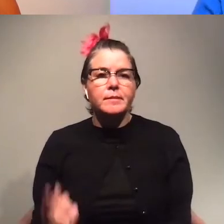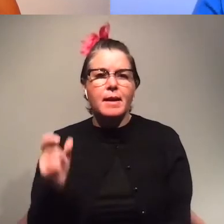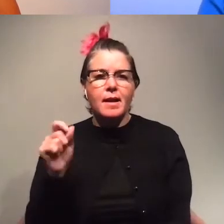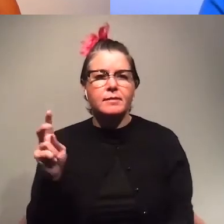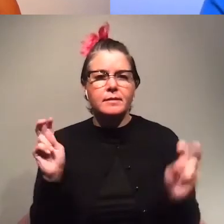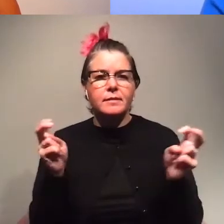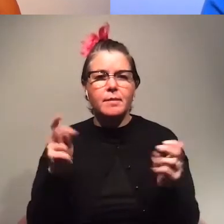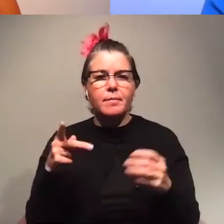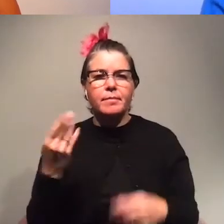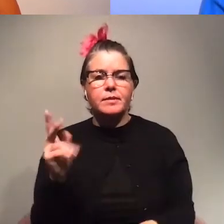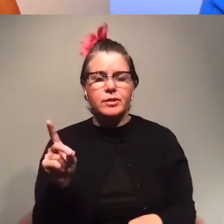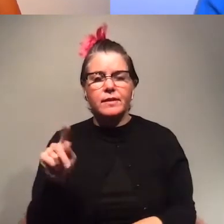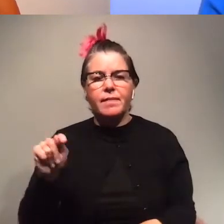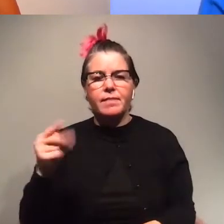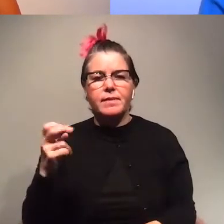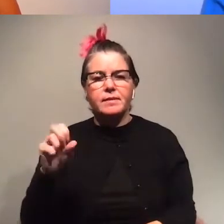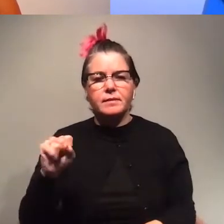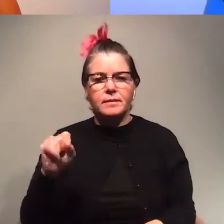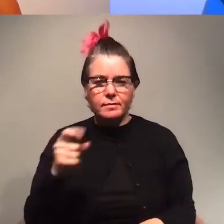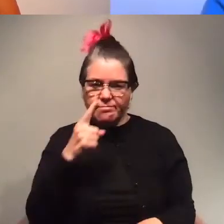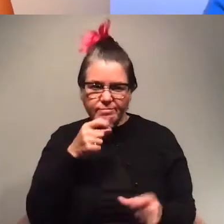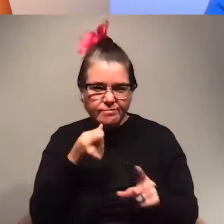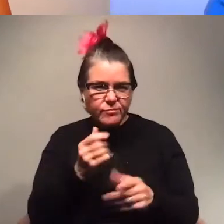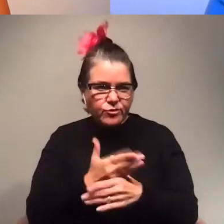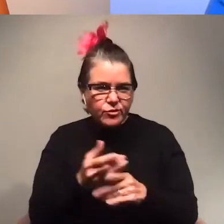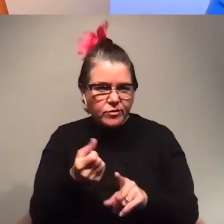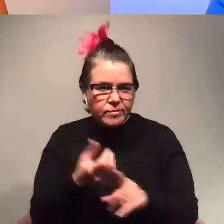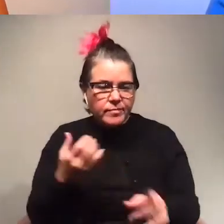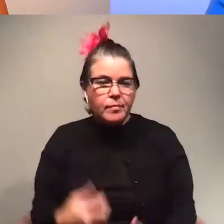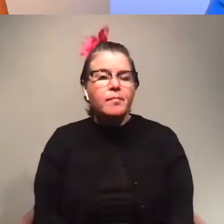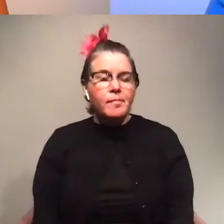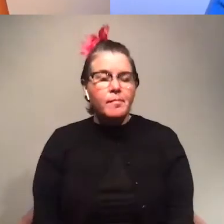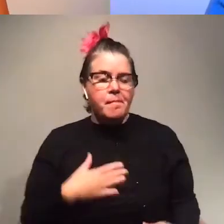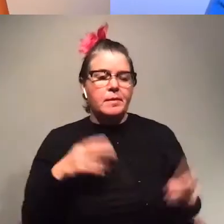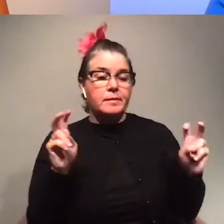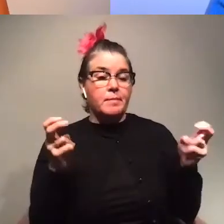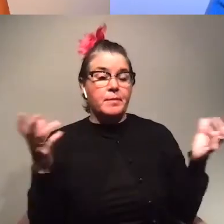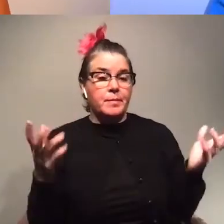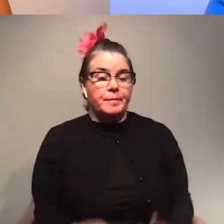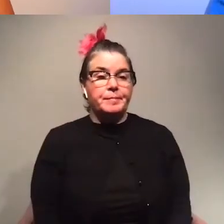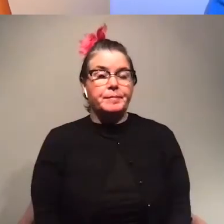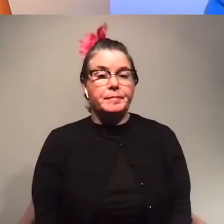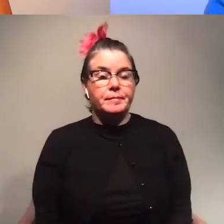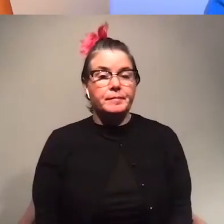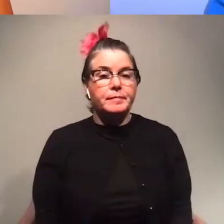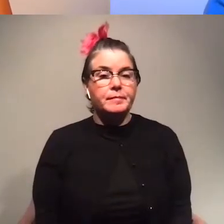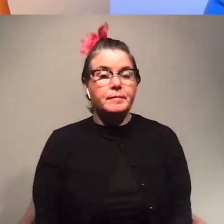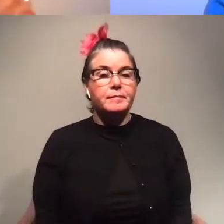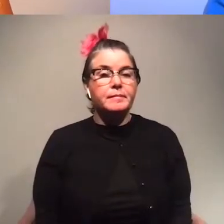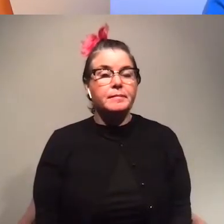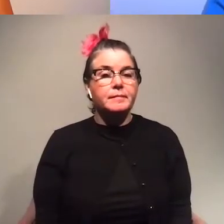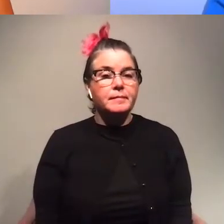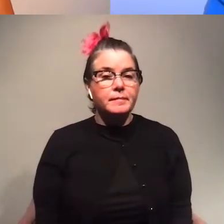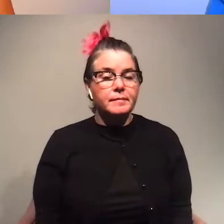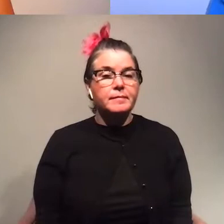your PhD thesis, if you'd be open to sharing it with us. The topic is the fate